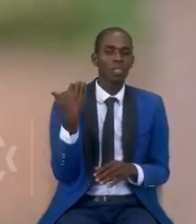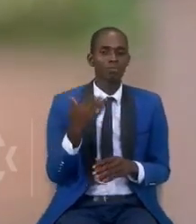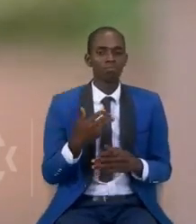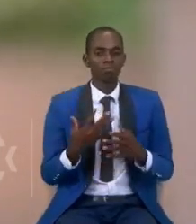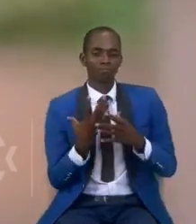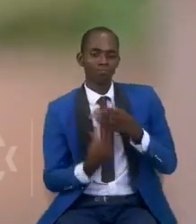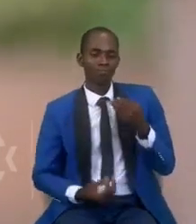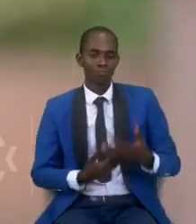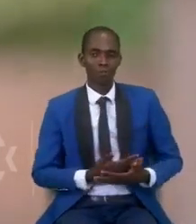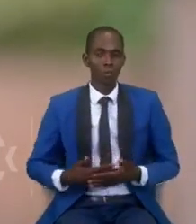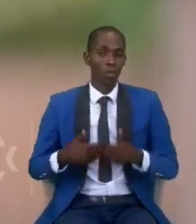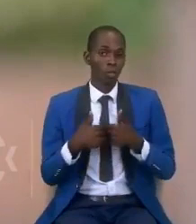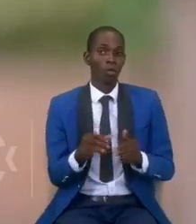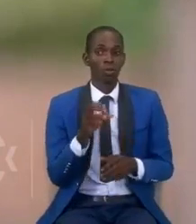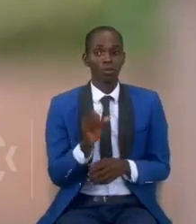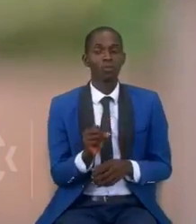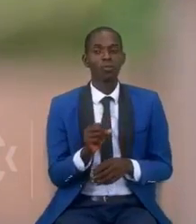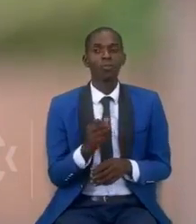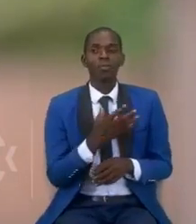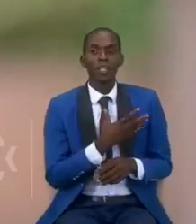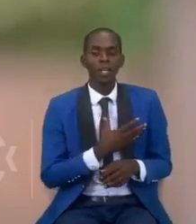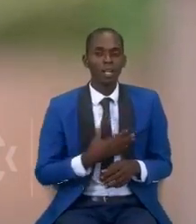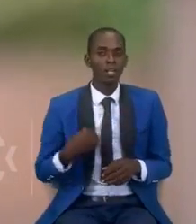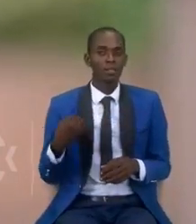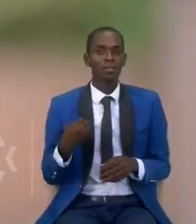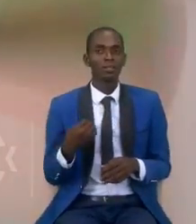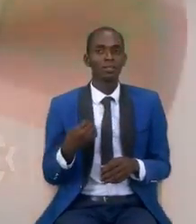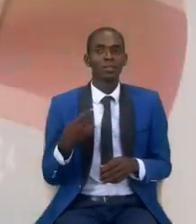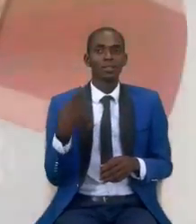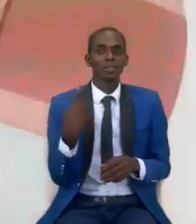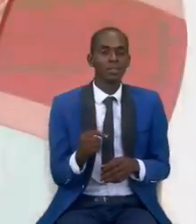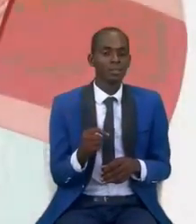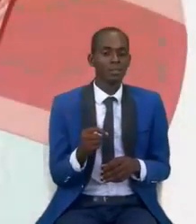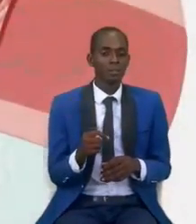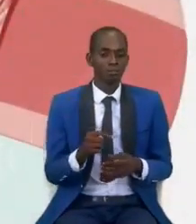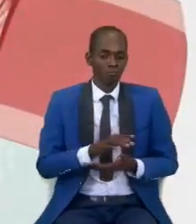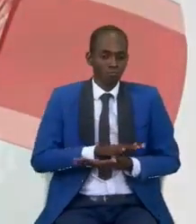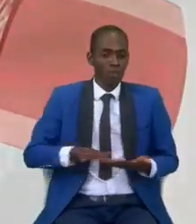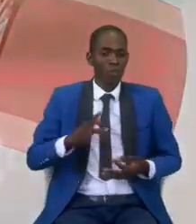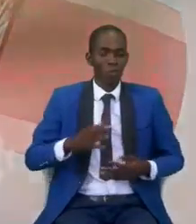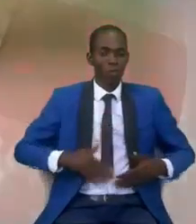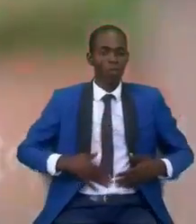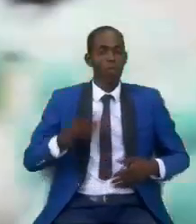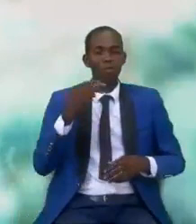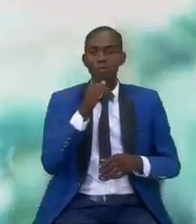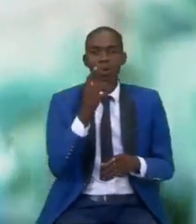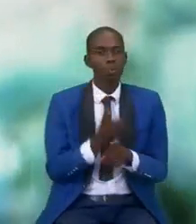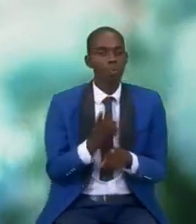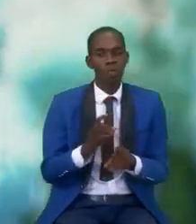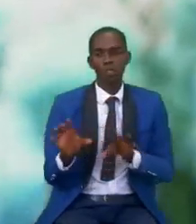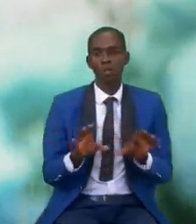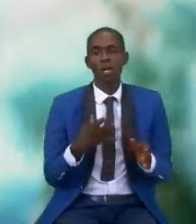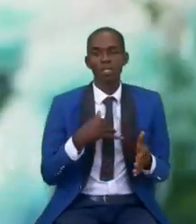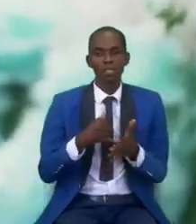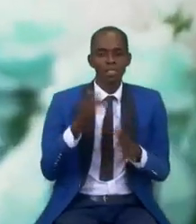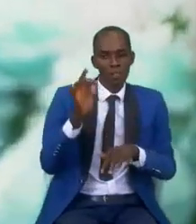evacuation was not properly done. So it affected my fallopian tubes and the tube was blocked. This is